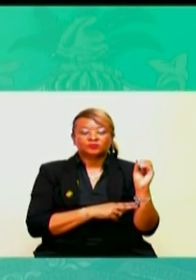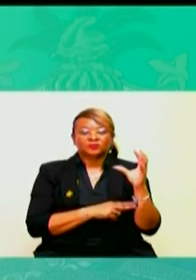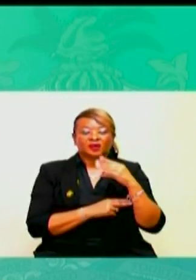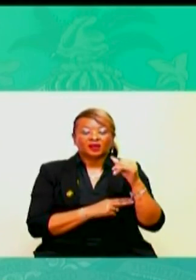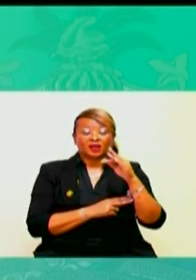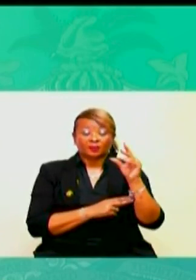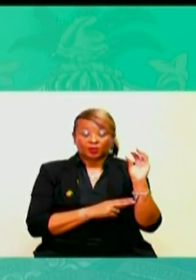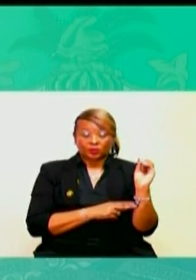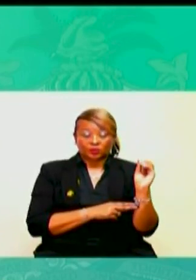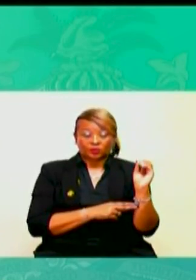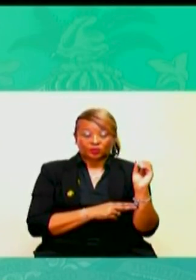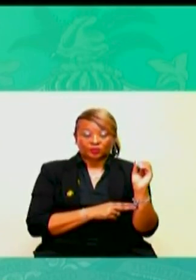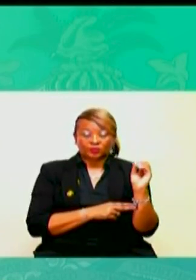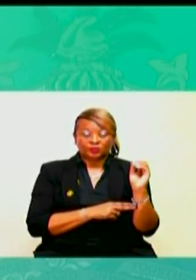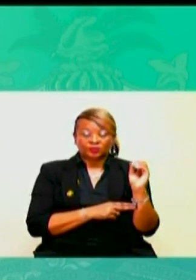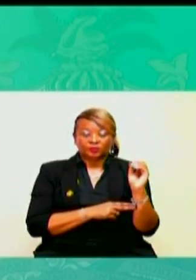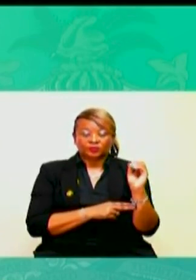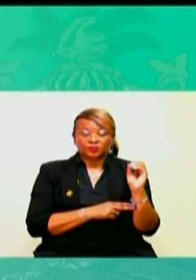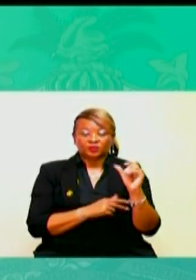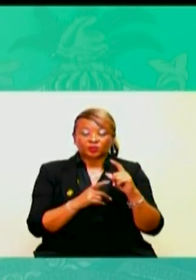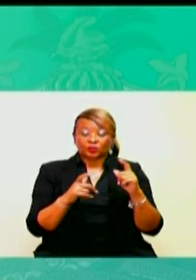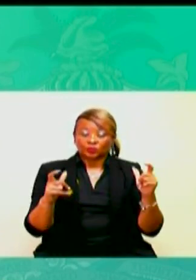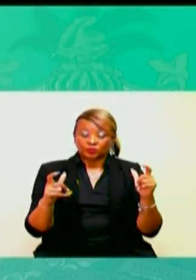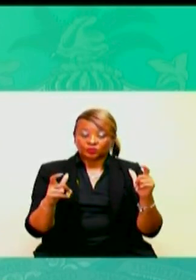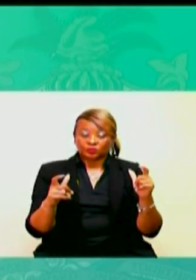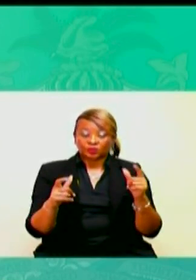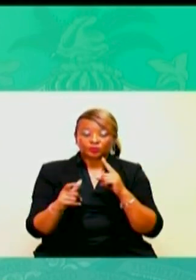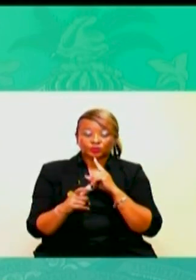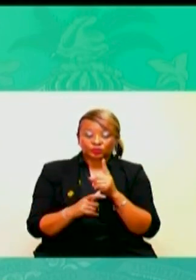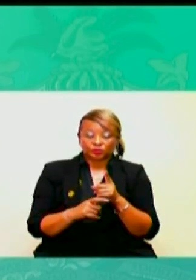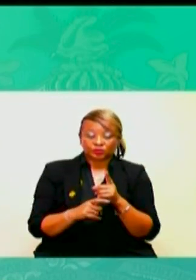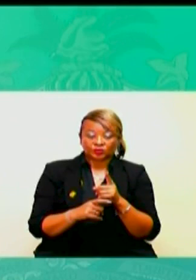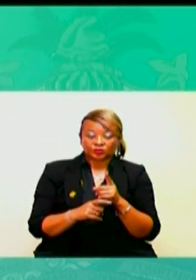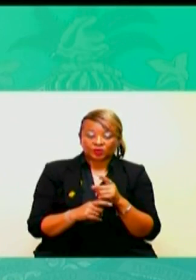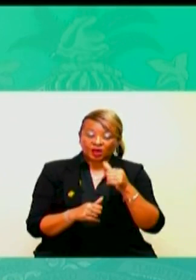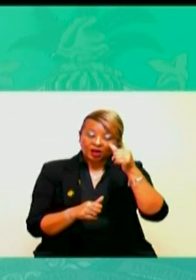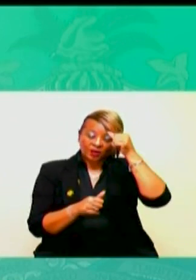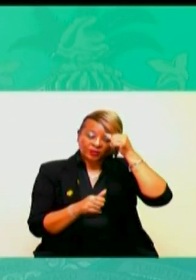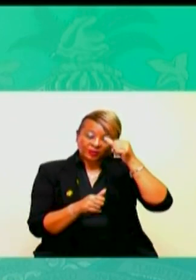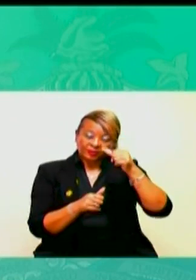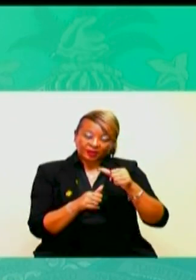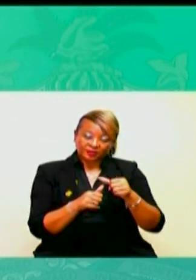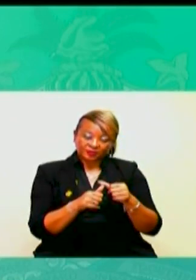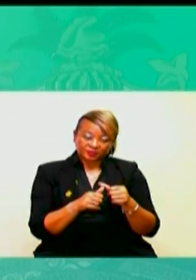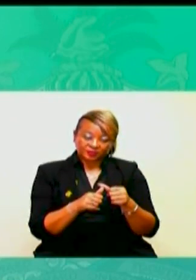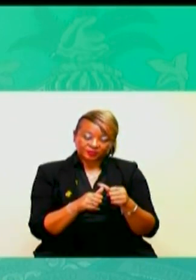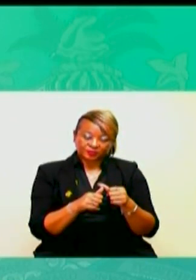Abaco as a whole, I am sure, are reminded